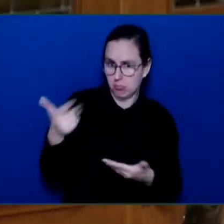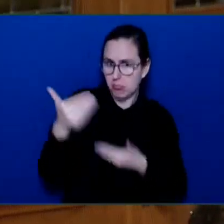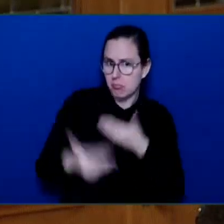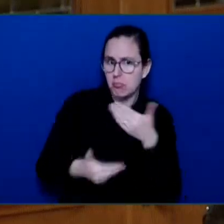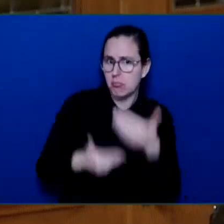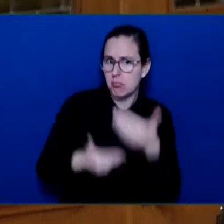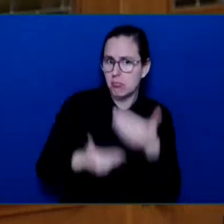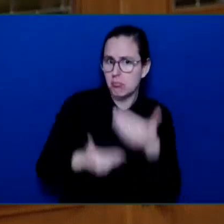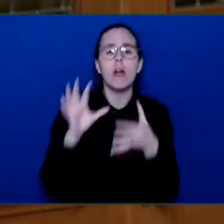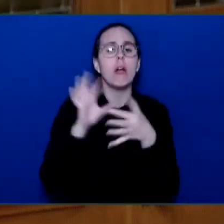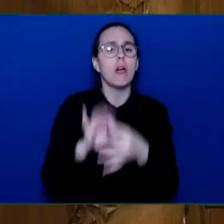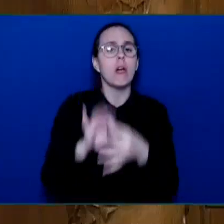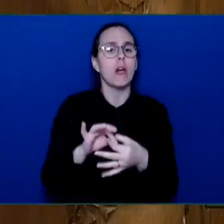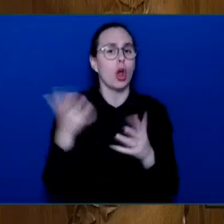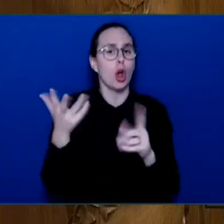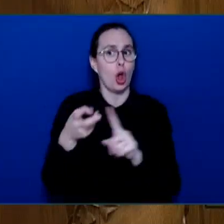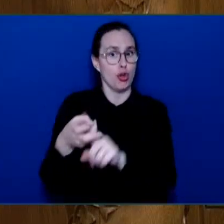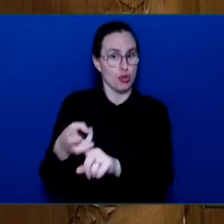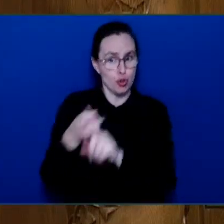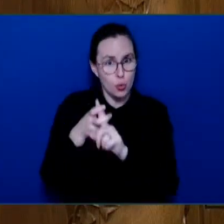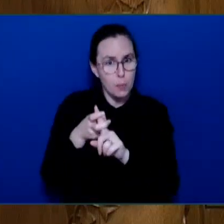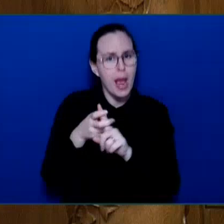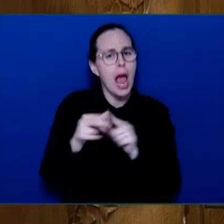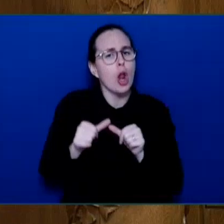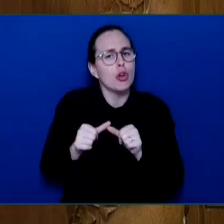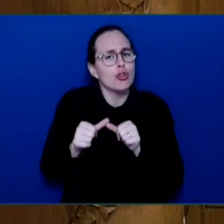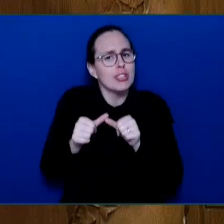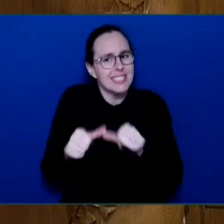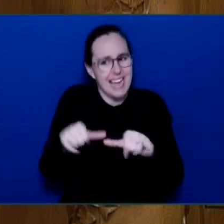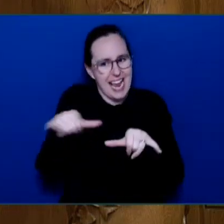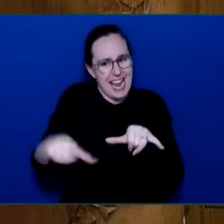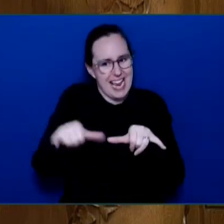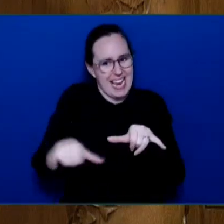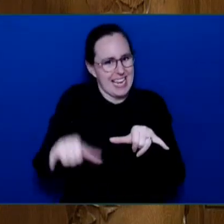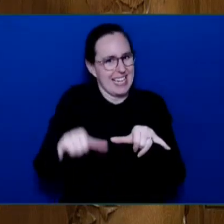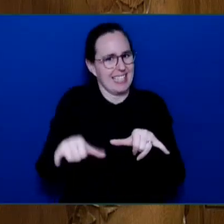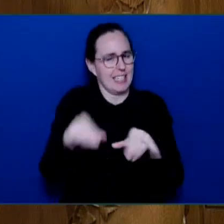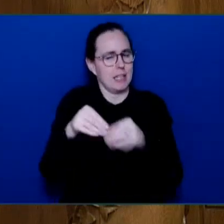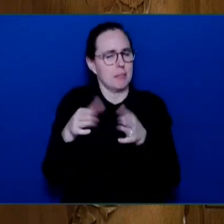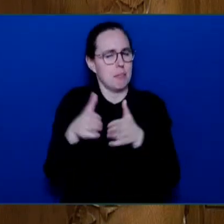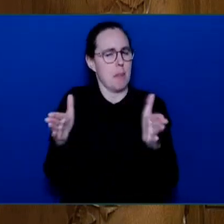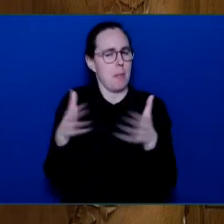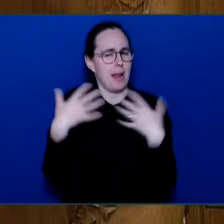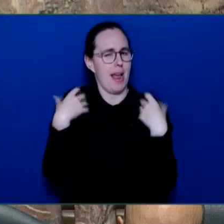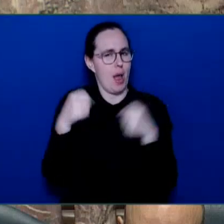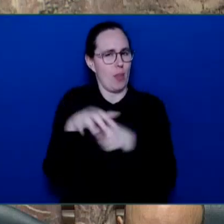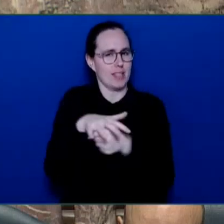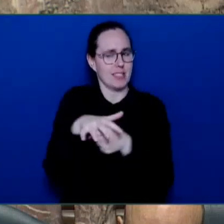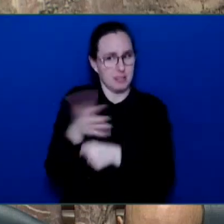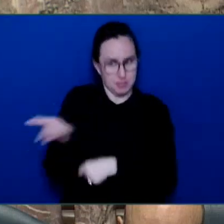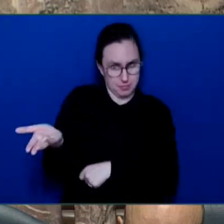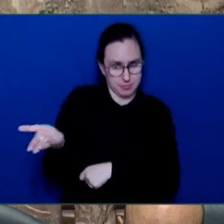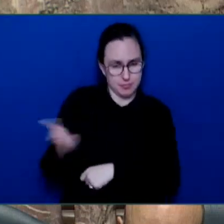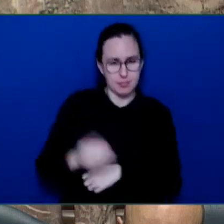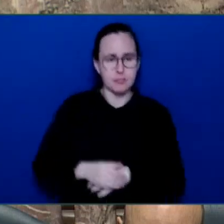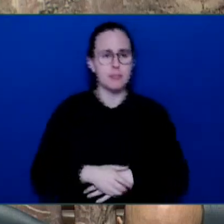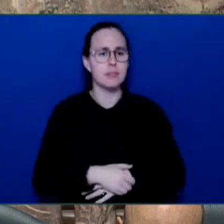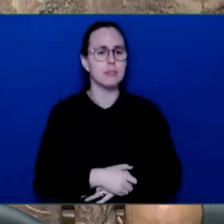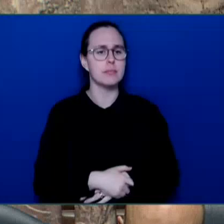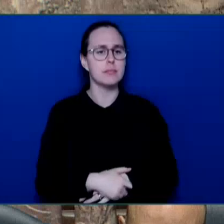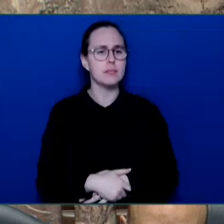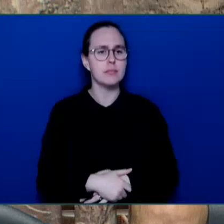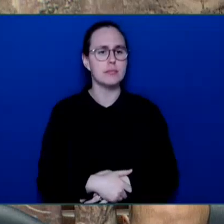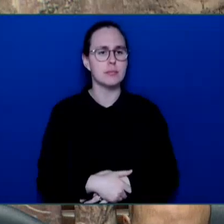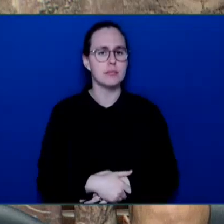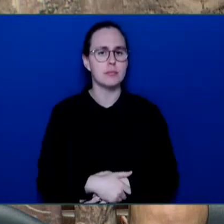healthcare system? Minister of Health. Well, thank you, Honourable Speaker. In this calendar year, up to September 15th, we've